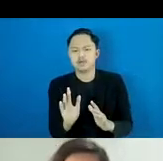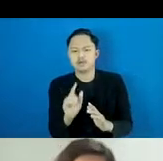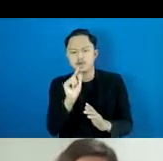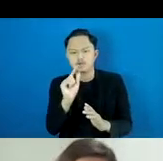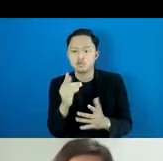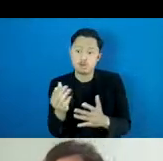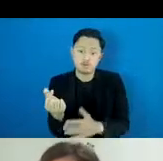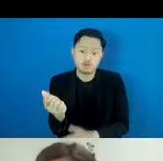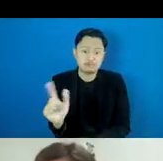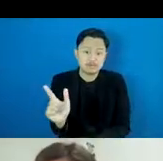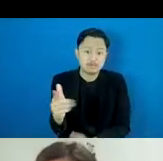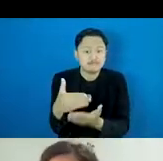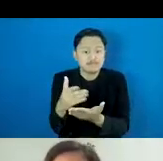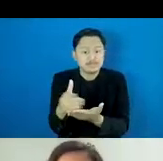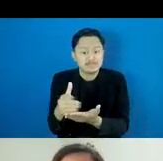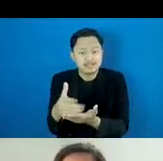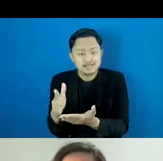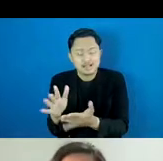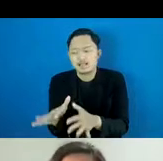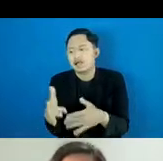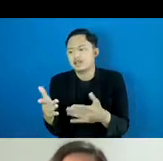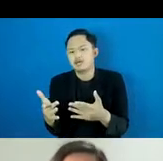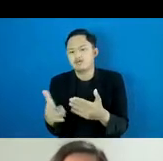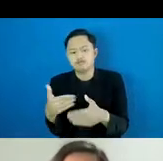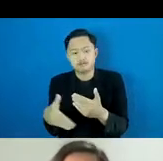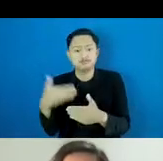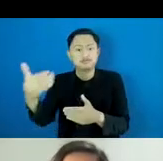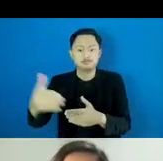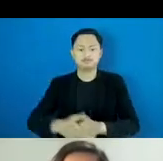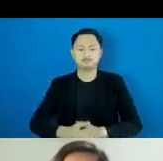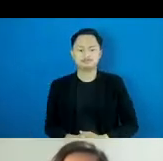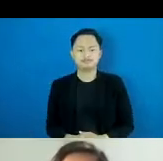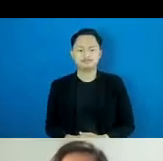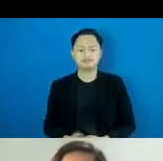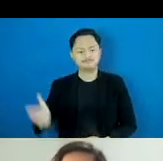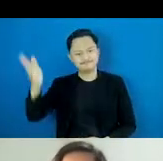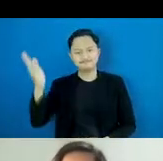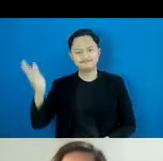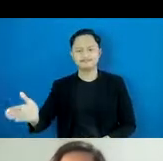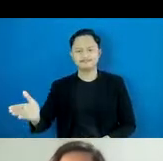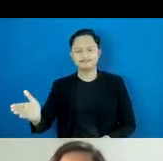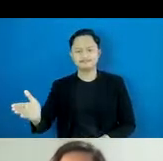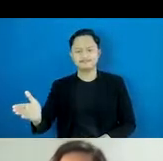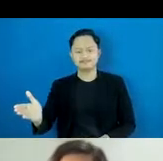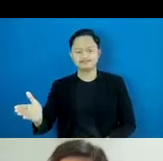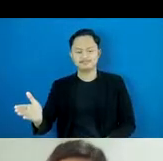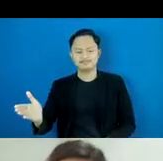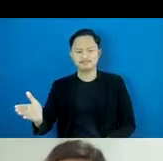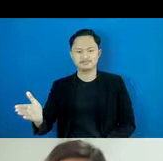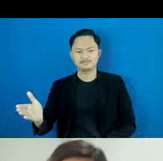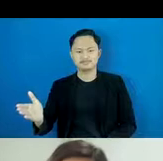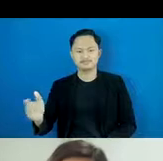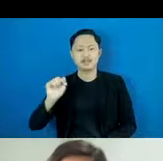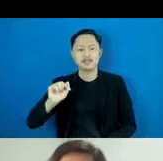the operator or to the municipality. You can pass. So this is the transit